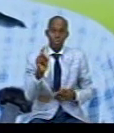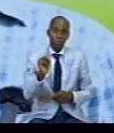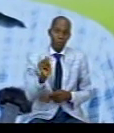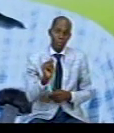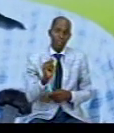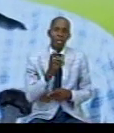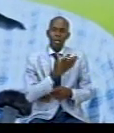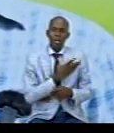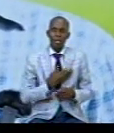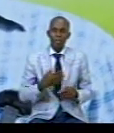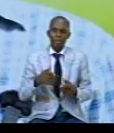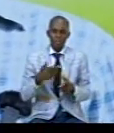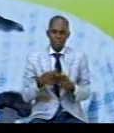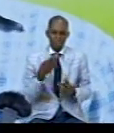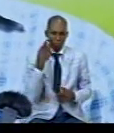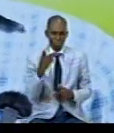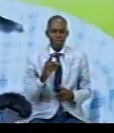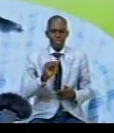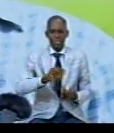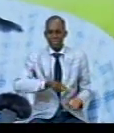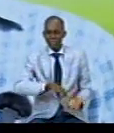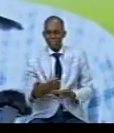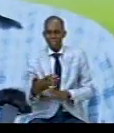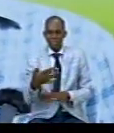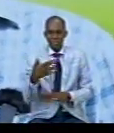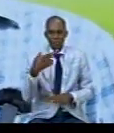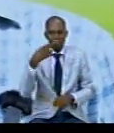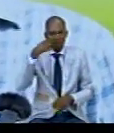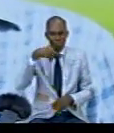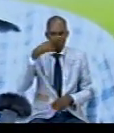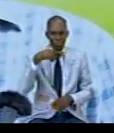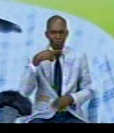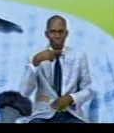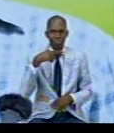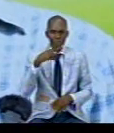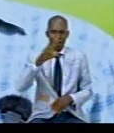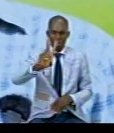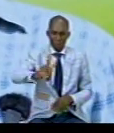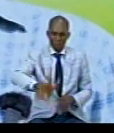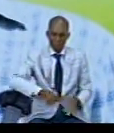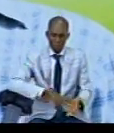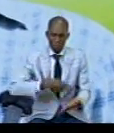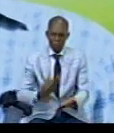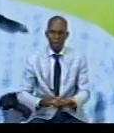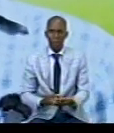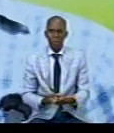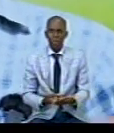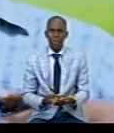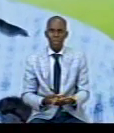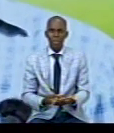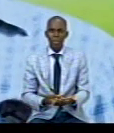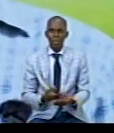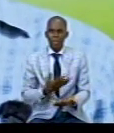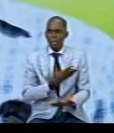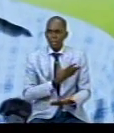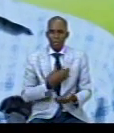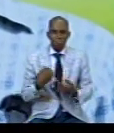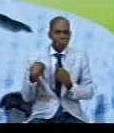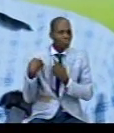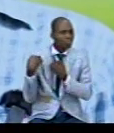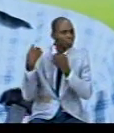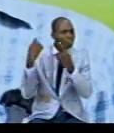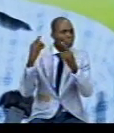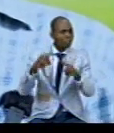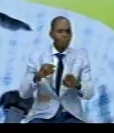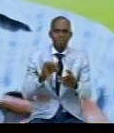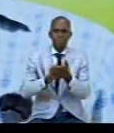a rat, a dead rat in a vision, fell to the ground. And since that time,